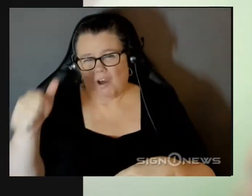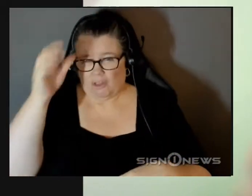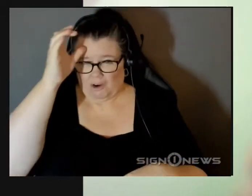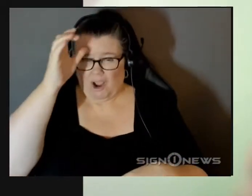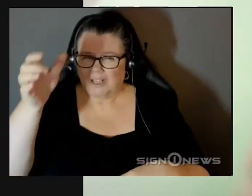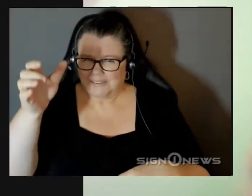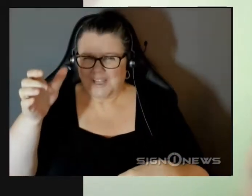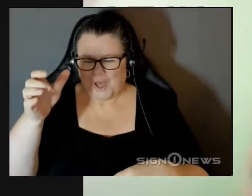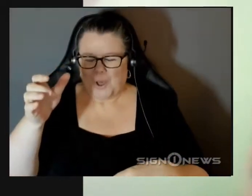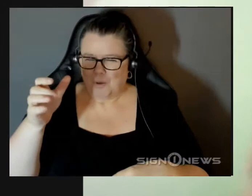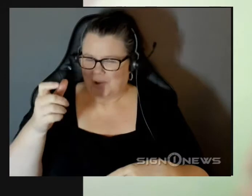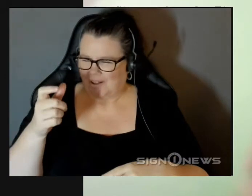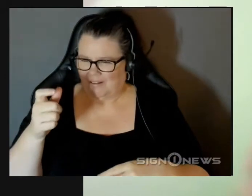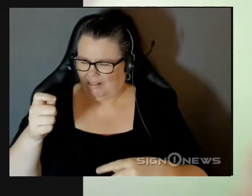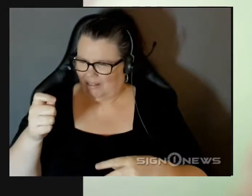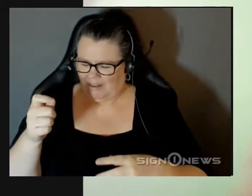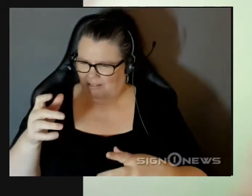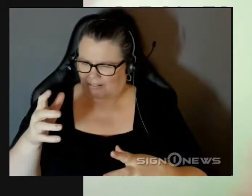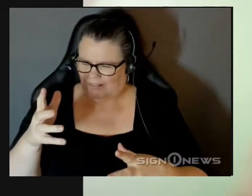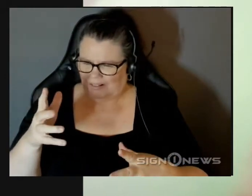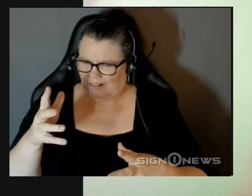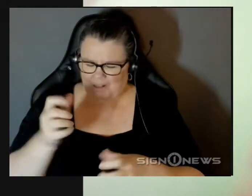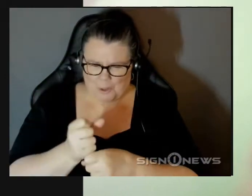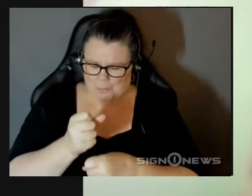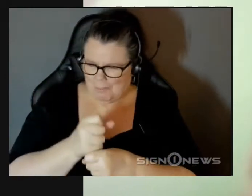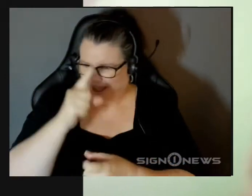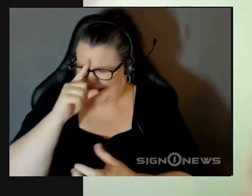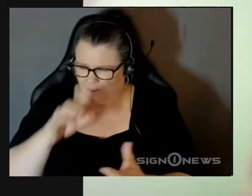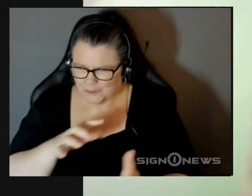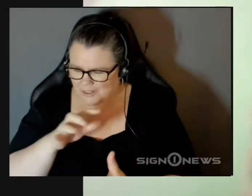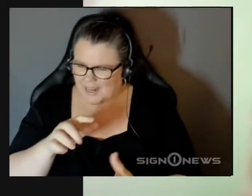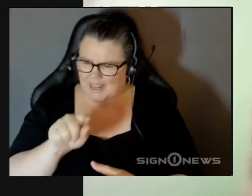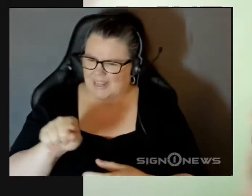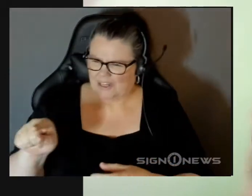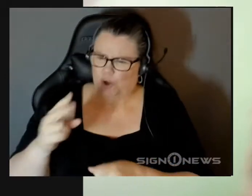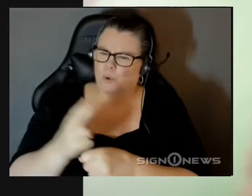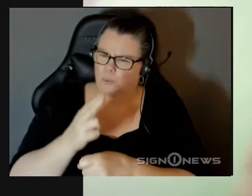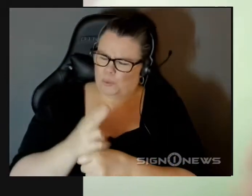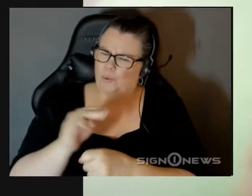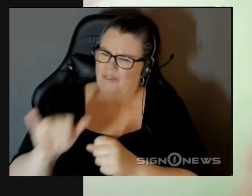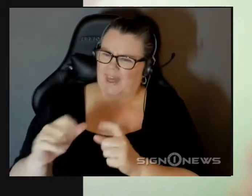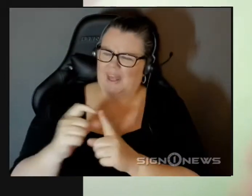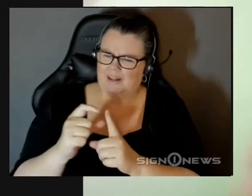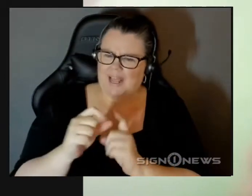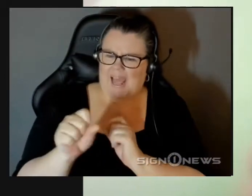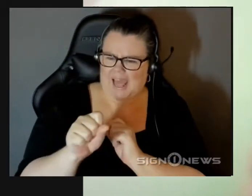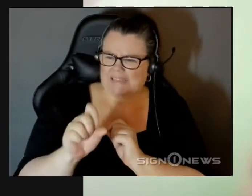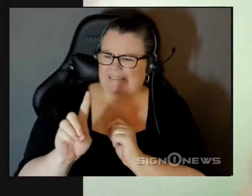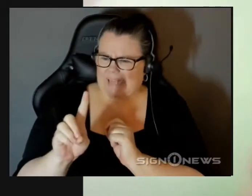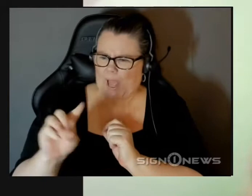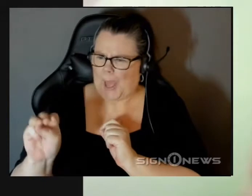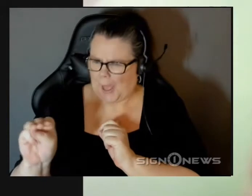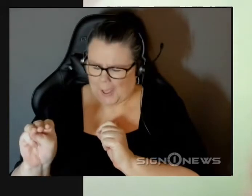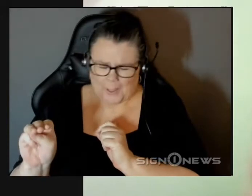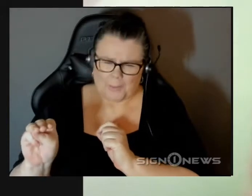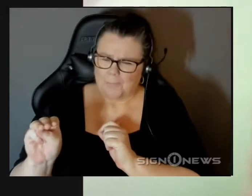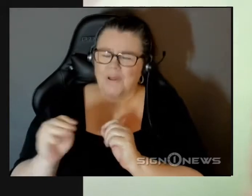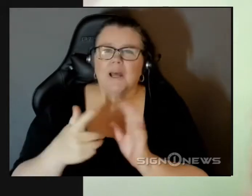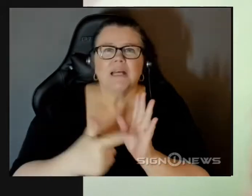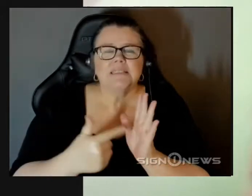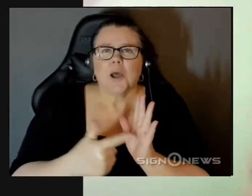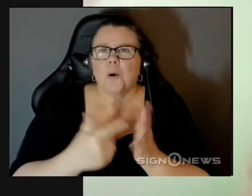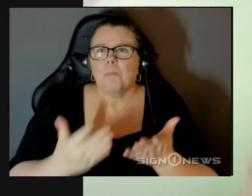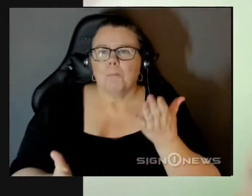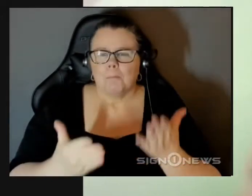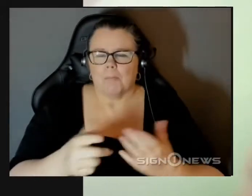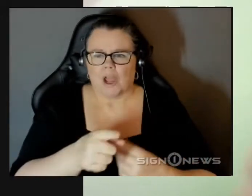supported decision-making because they also have the acronym SDM, and I thought this would be a good opportunity just to kind of clear that up too. Sometimes you might hear the